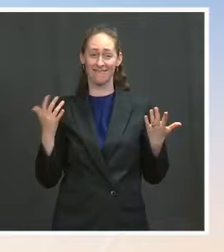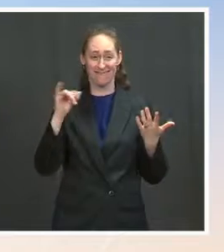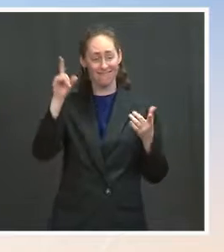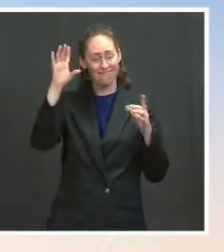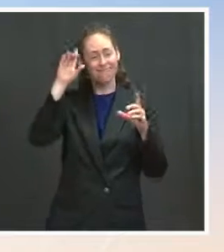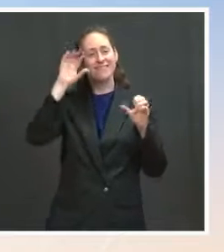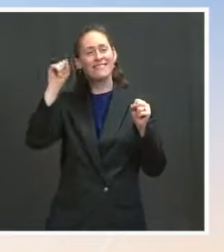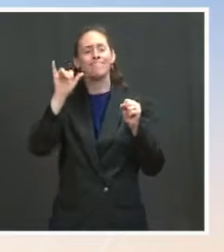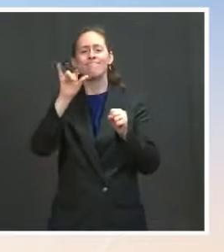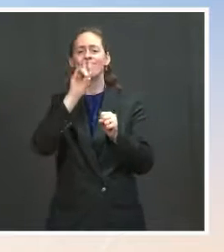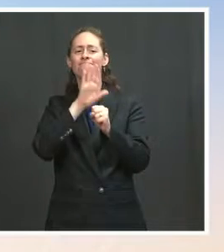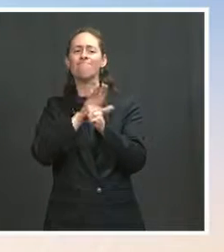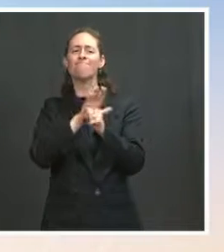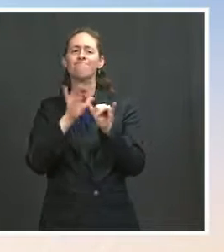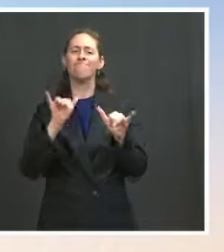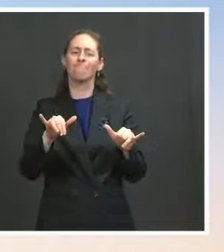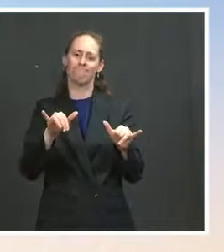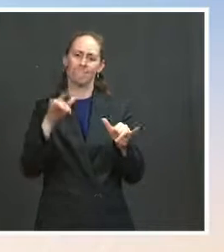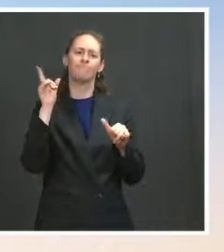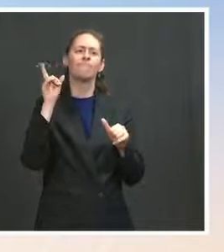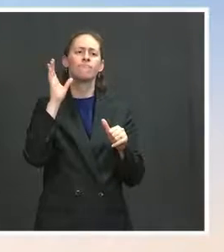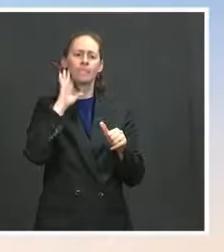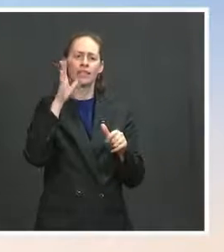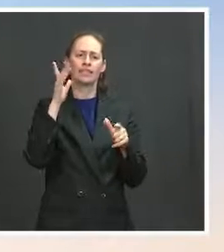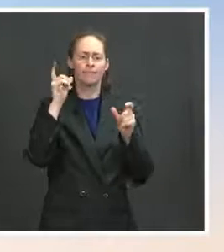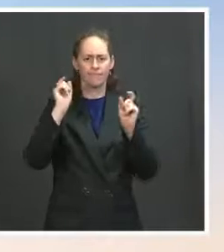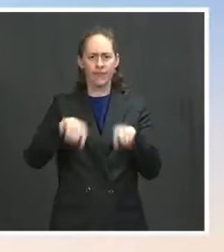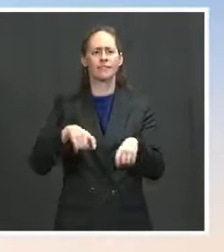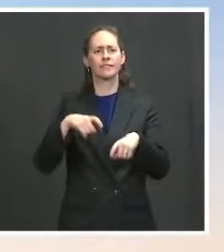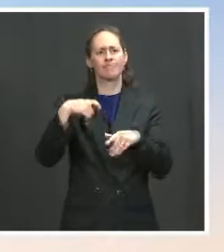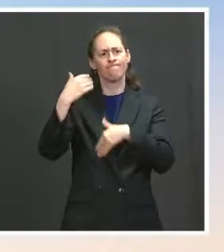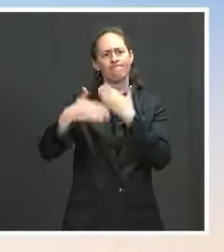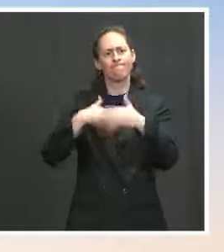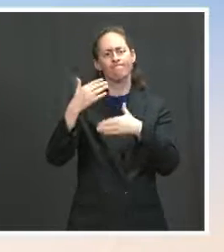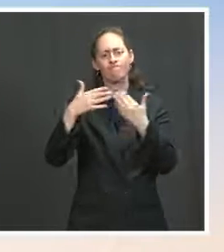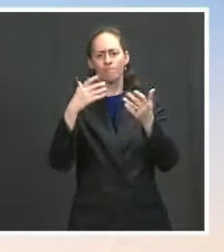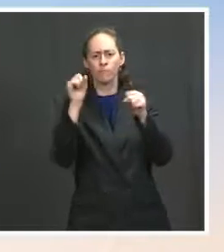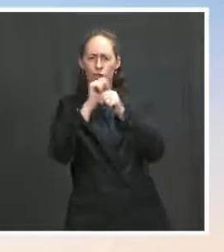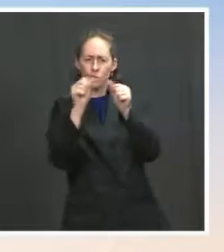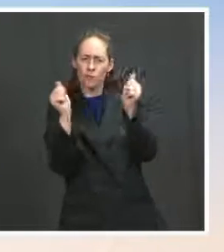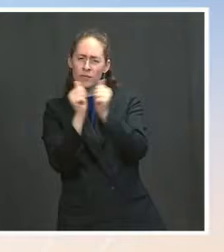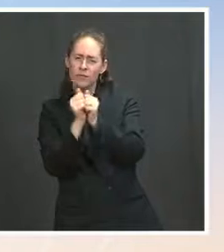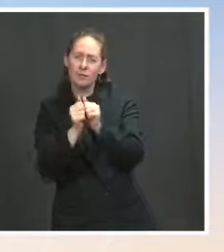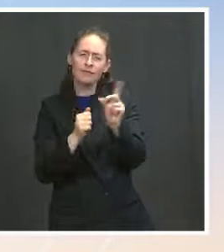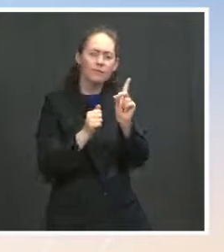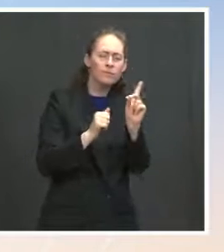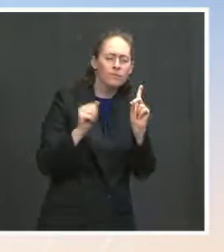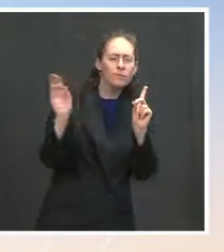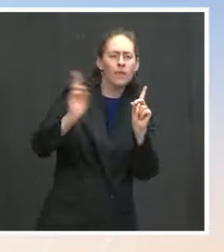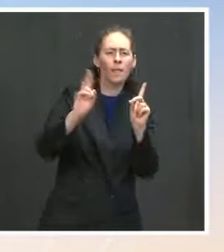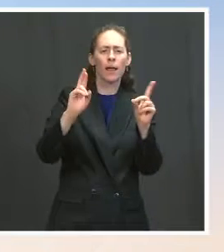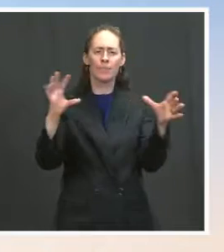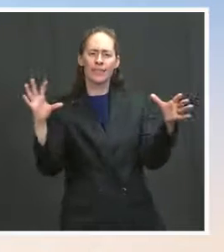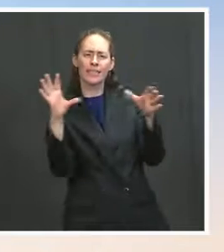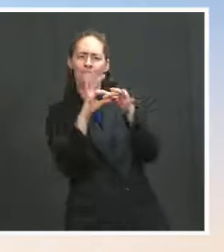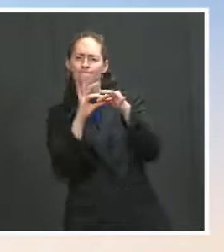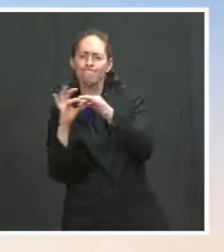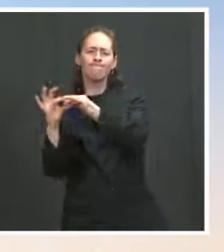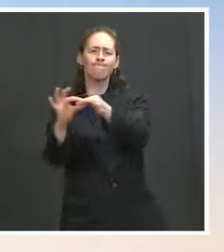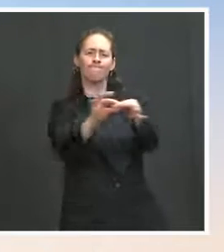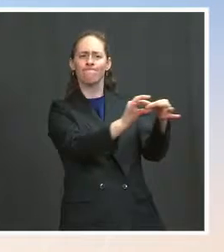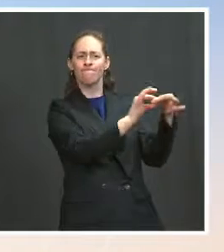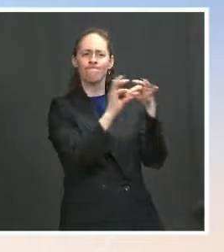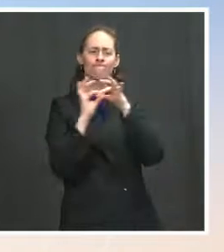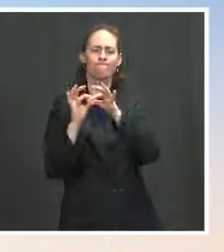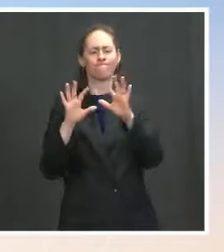office that he would work with Democrats and Republicans to try to get important initiatives forward on behalf of the American people. This is